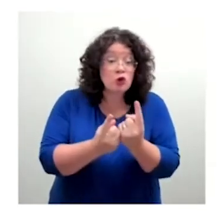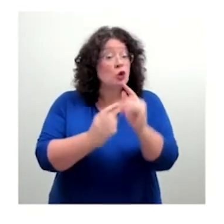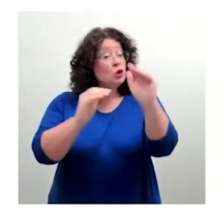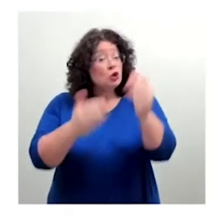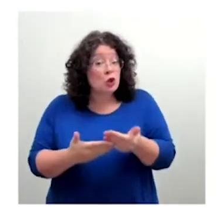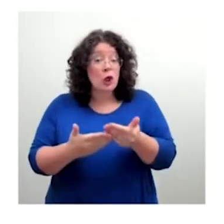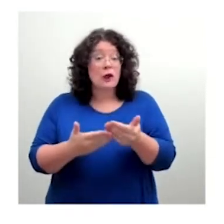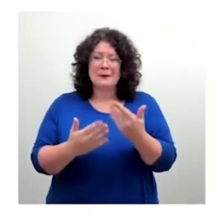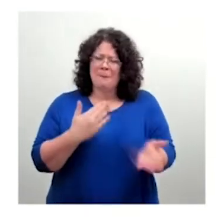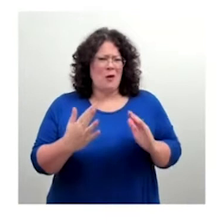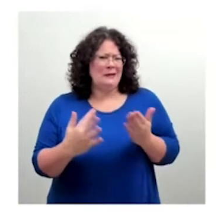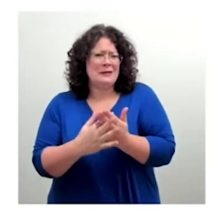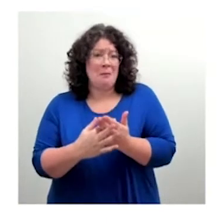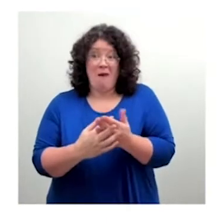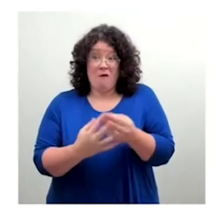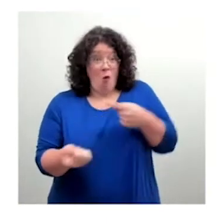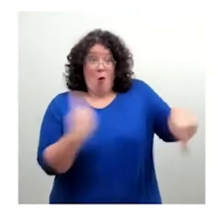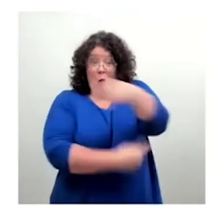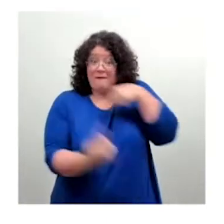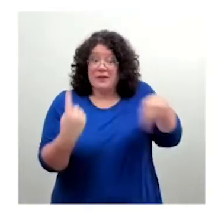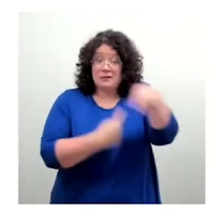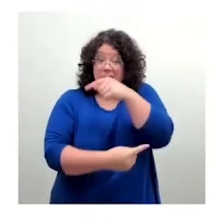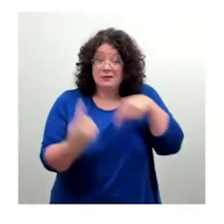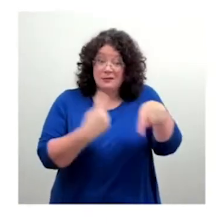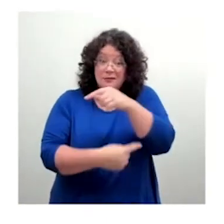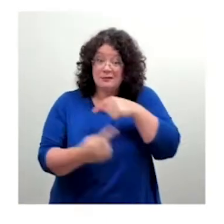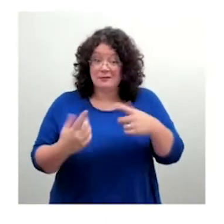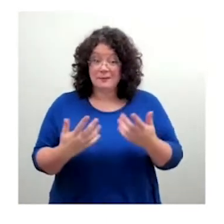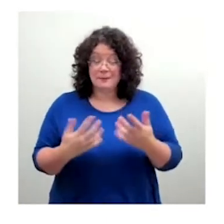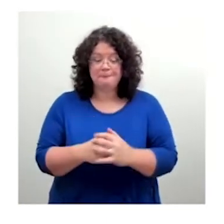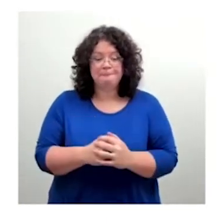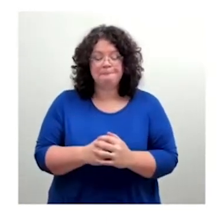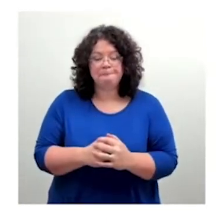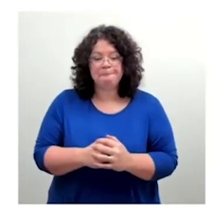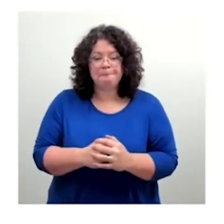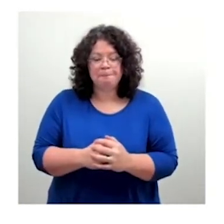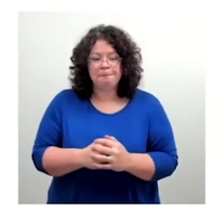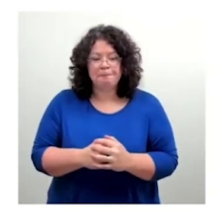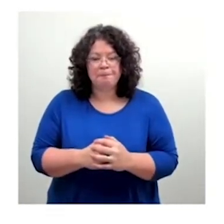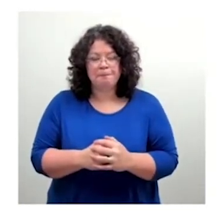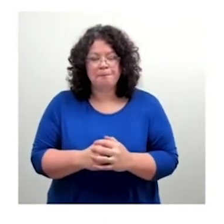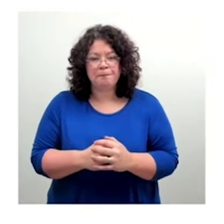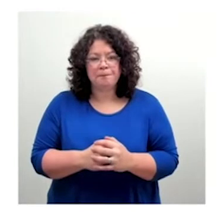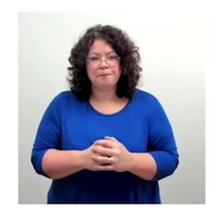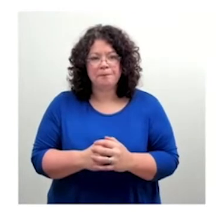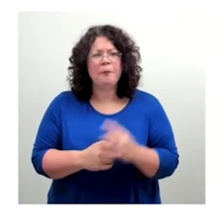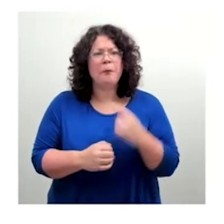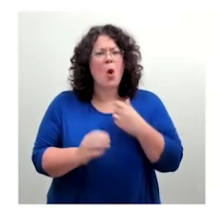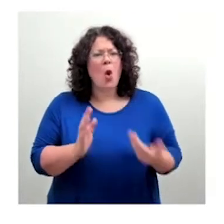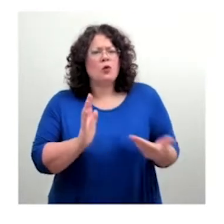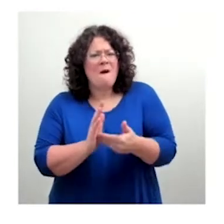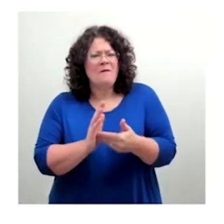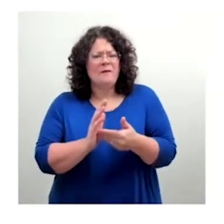on many of the similar themes, but we're running one on assistive technology, web accessibility, being part of the